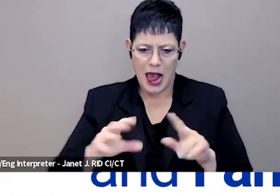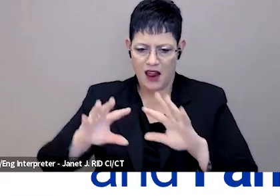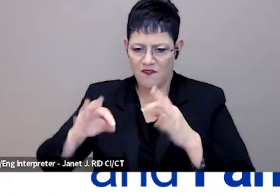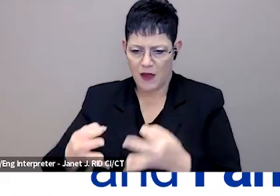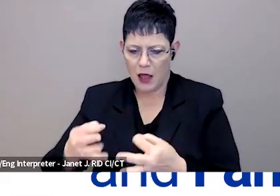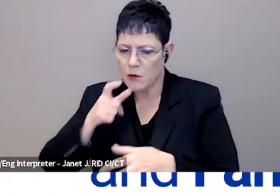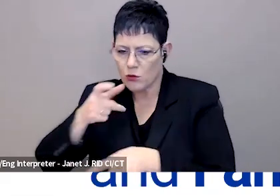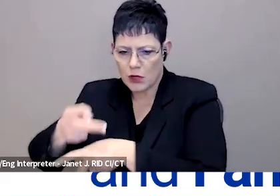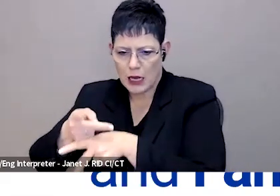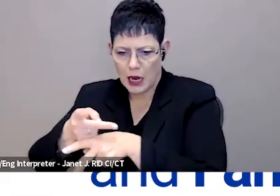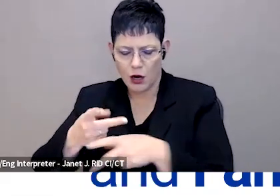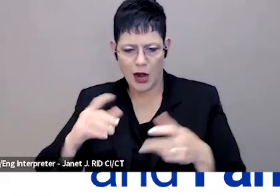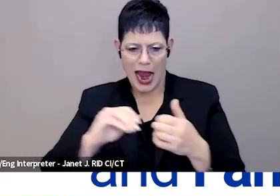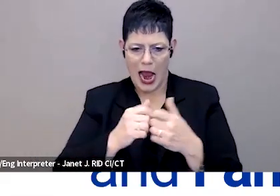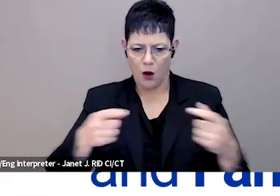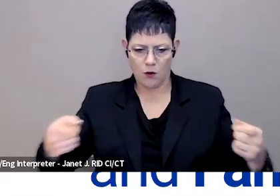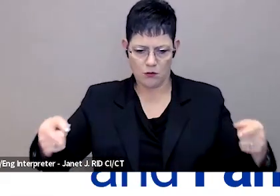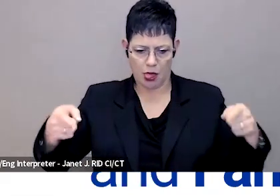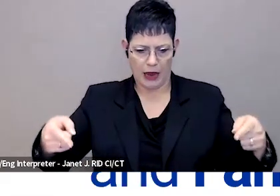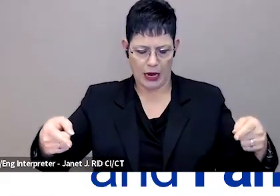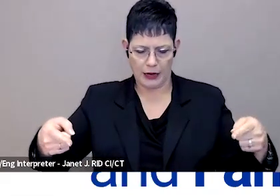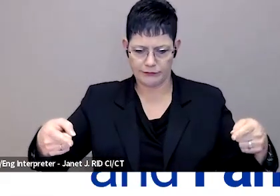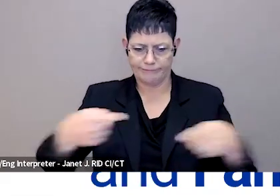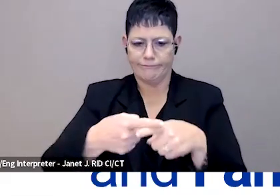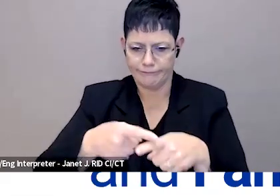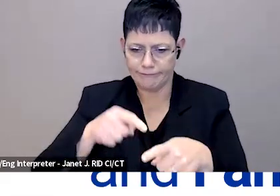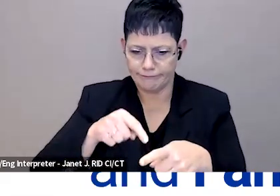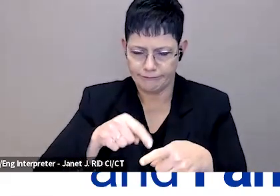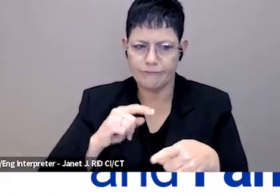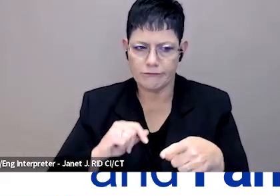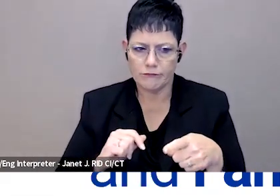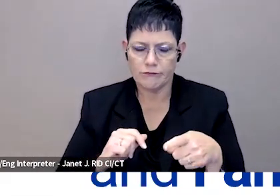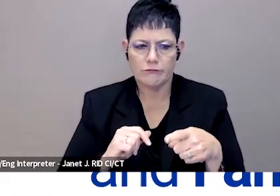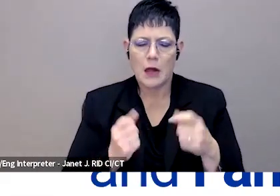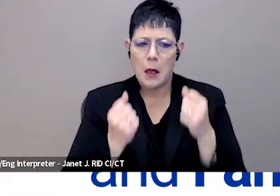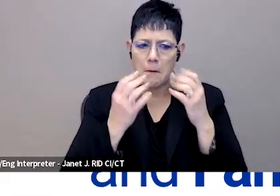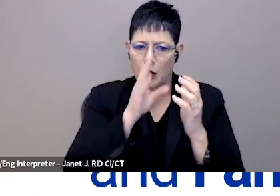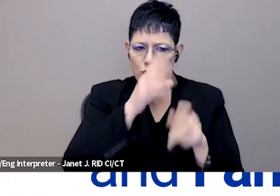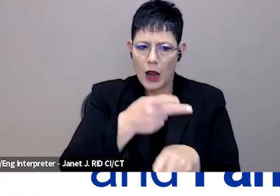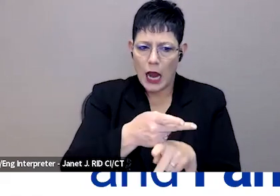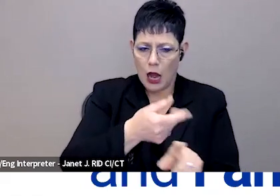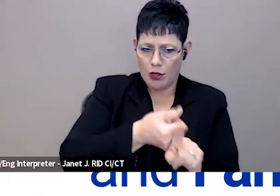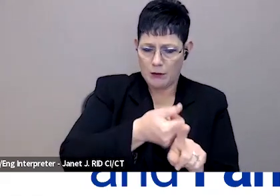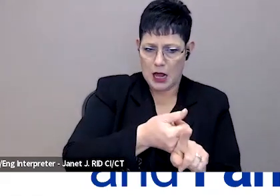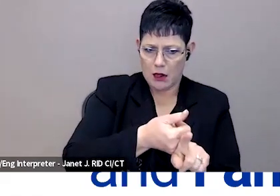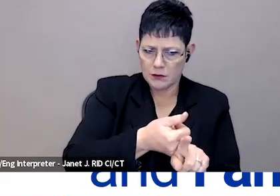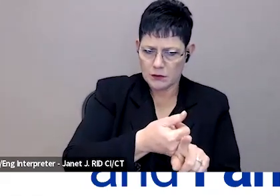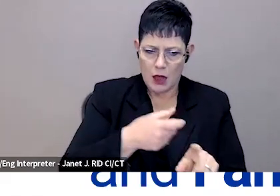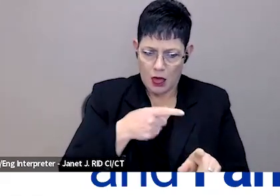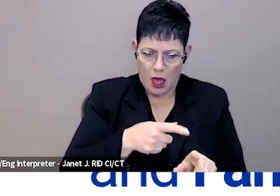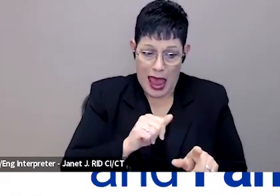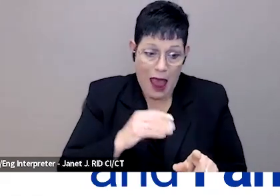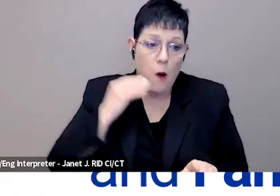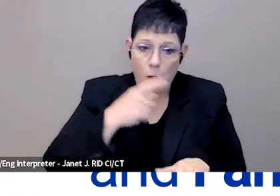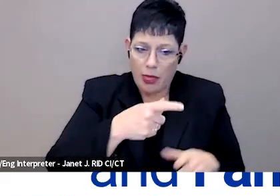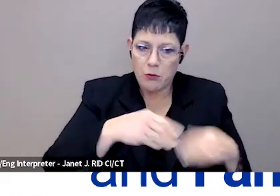These are not always mutually exclusive categories. Many direct care workers are themselves family caregivers and